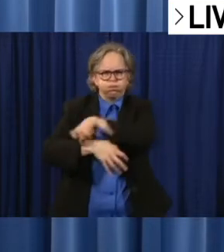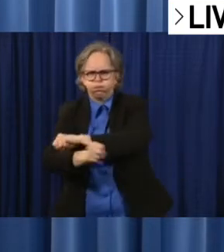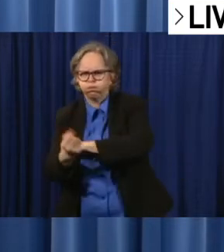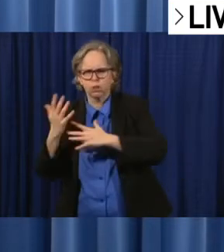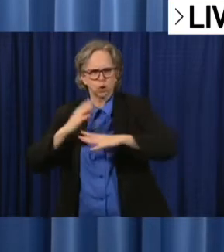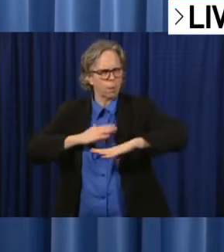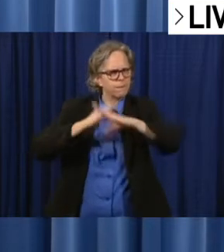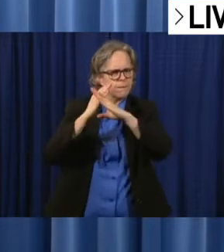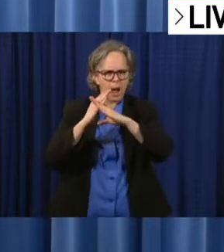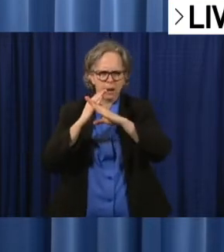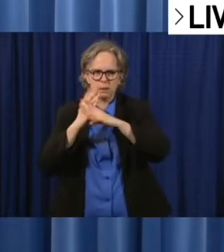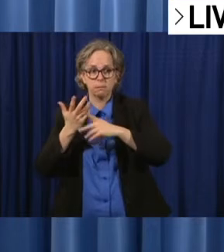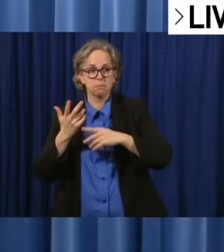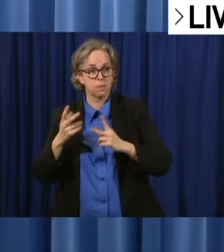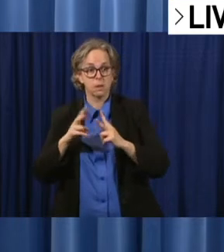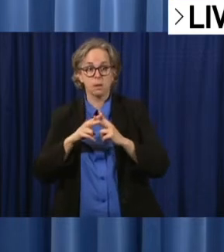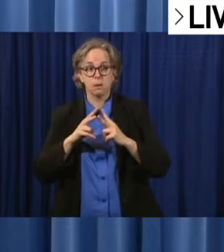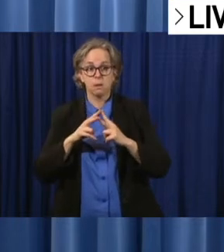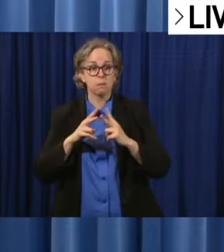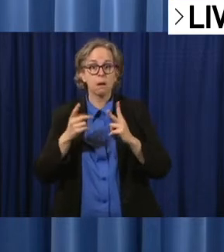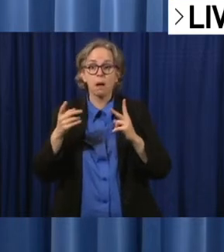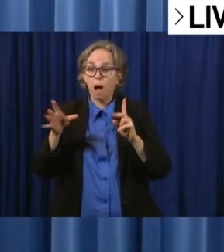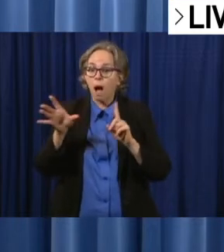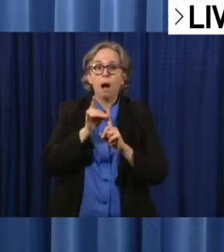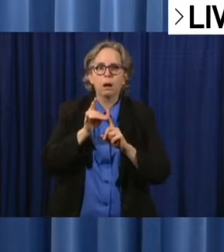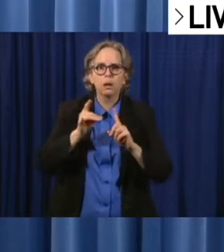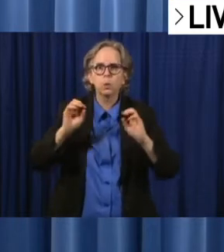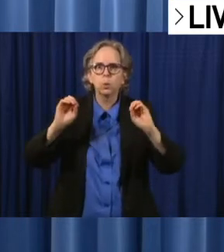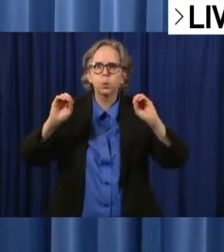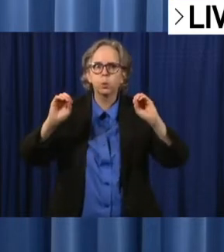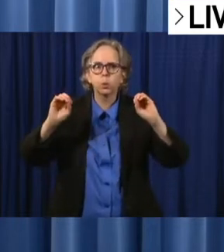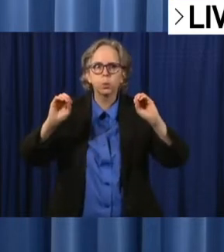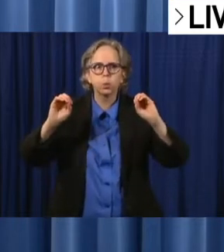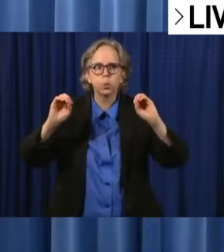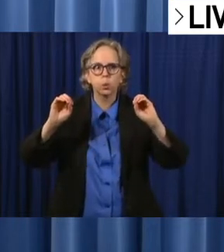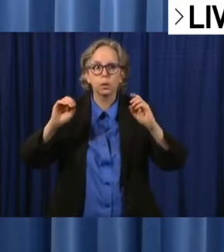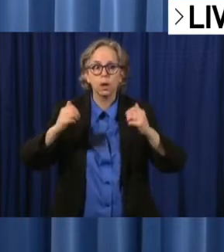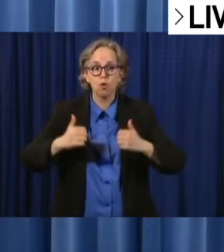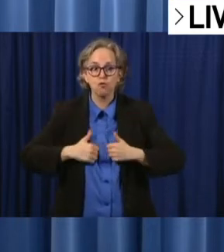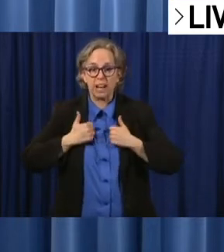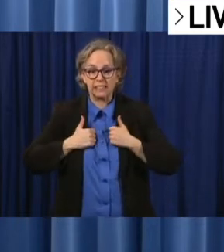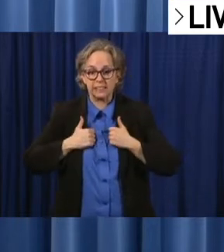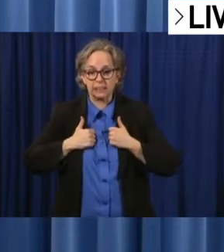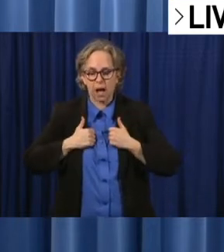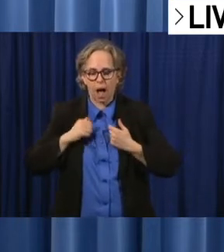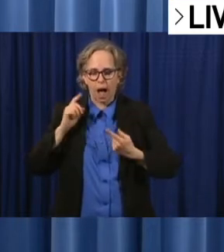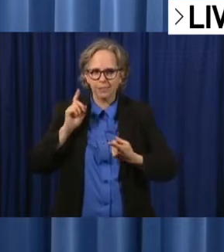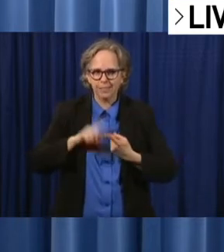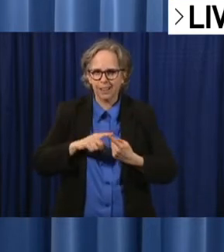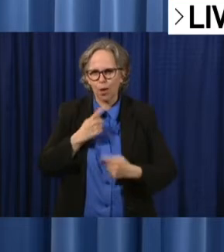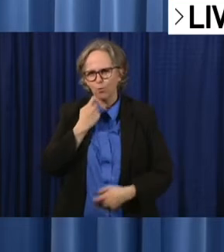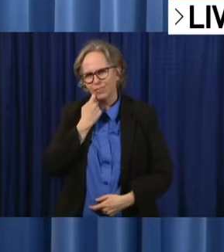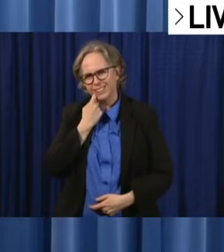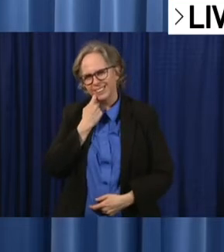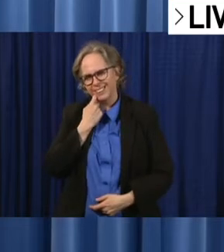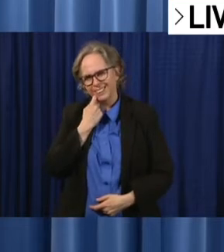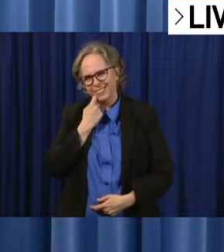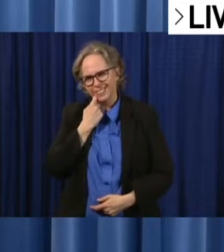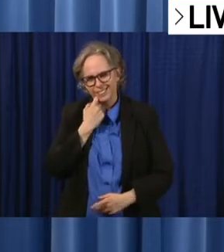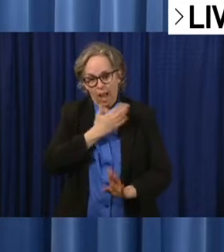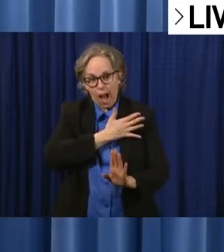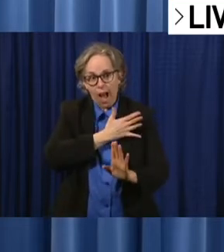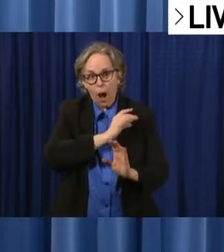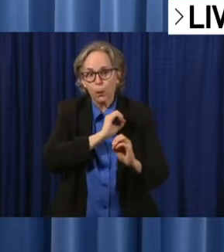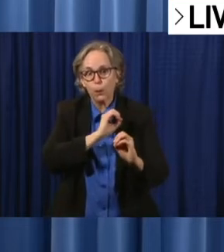had no positive cases of COVID-19 among residents until just recently. Now, one staff member at